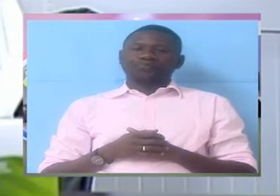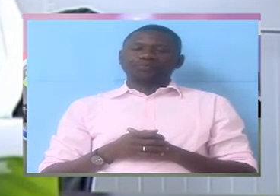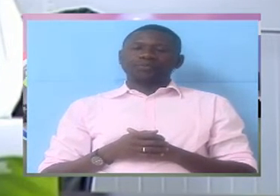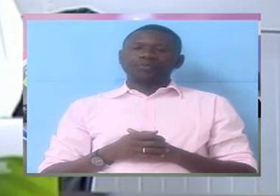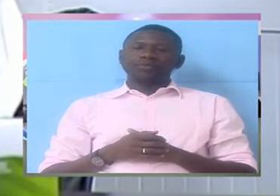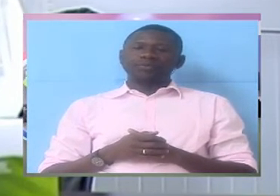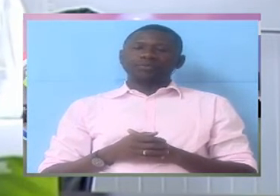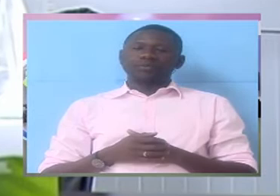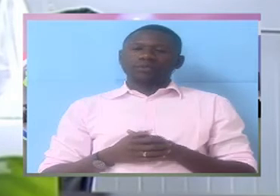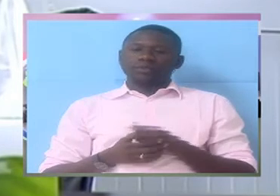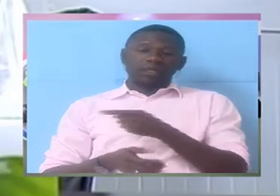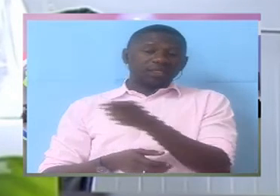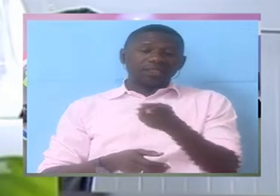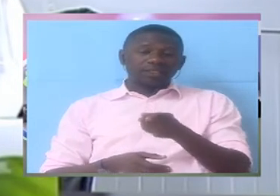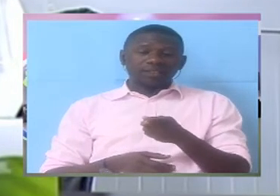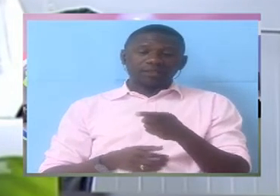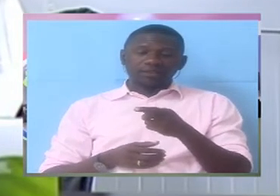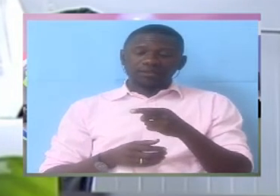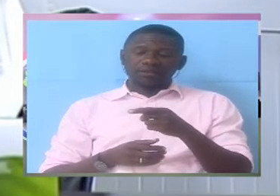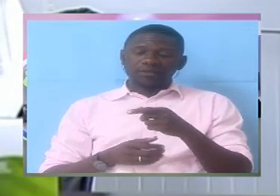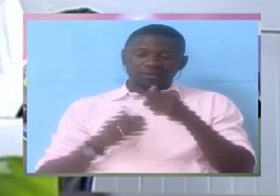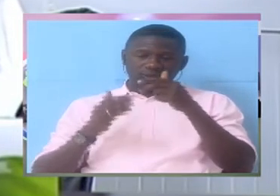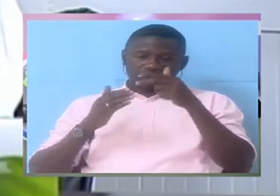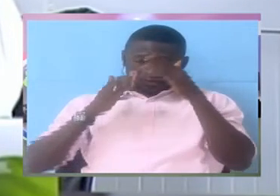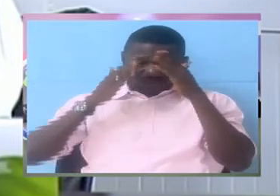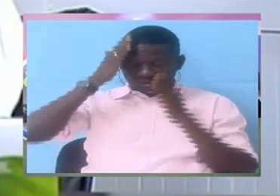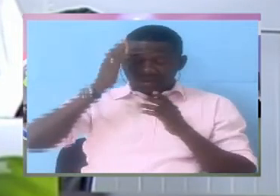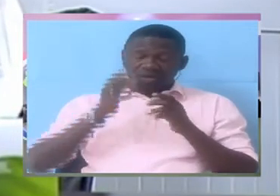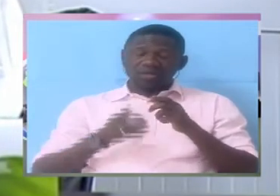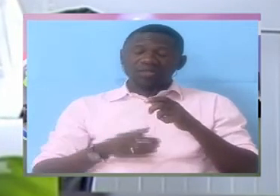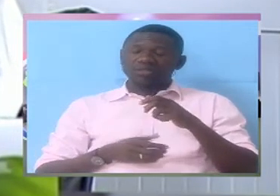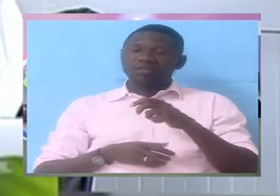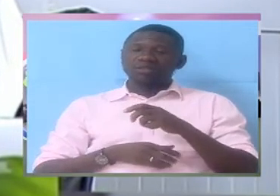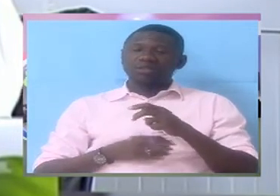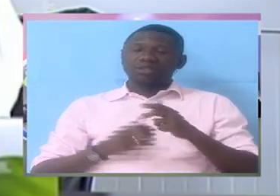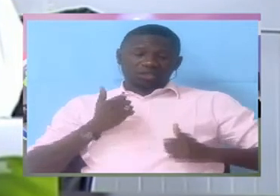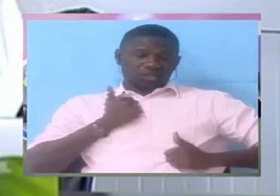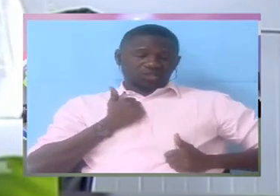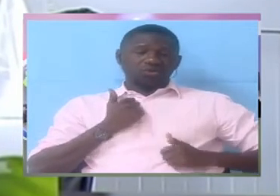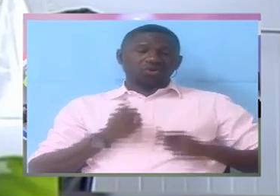This particular officer went to arrest the